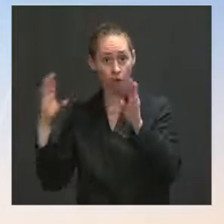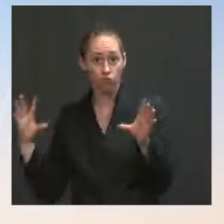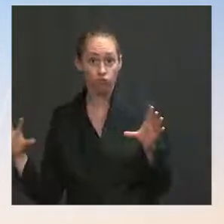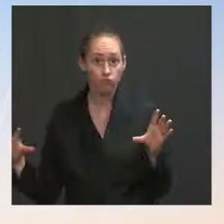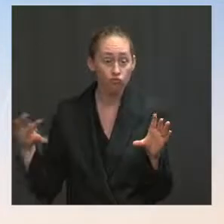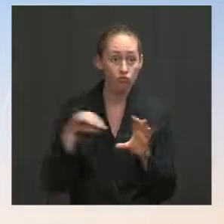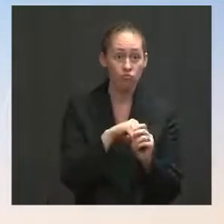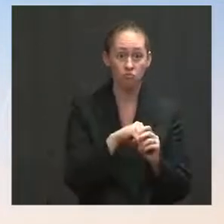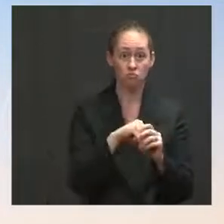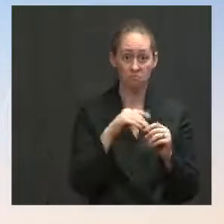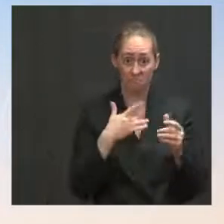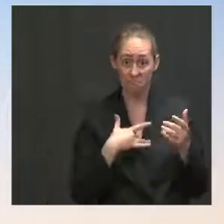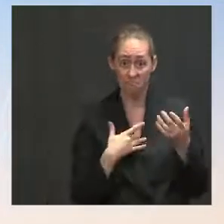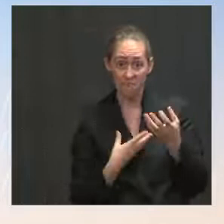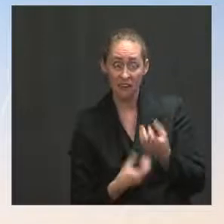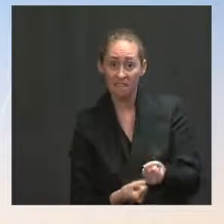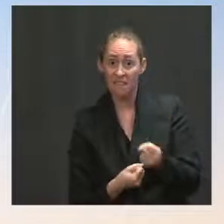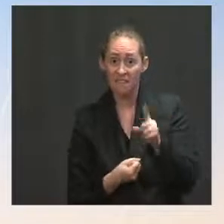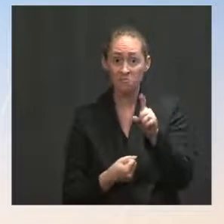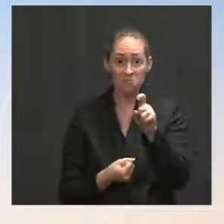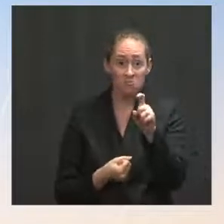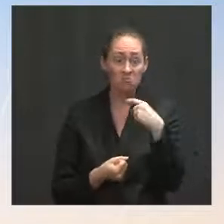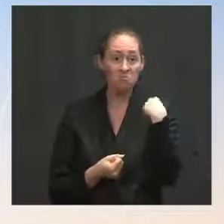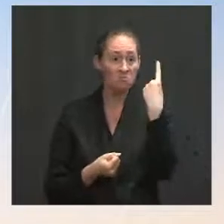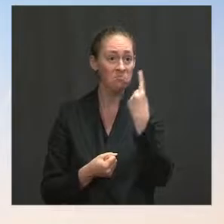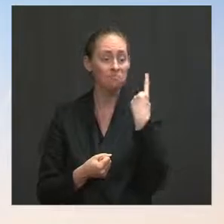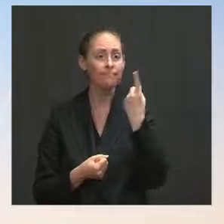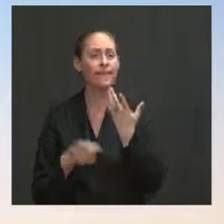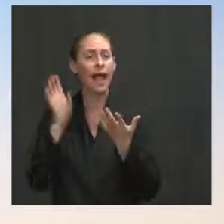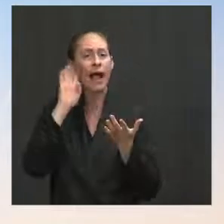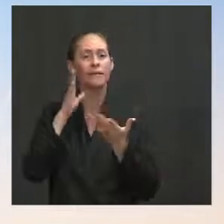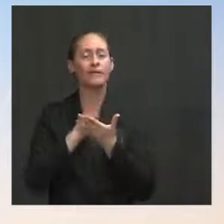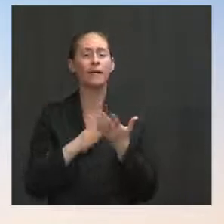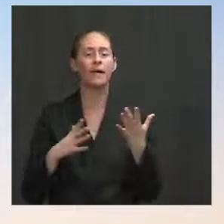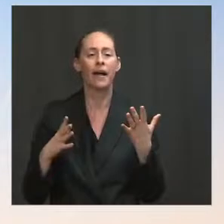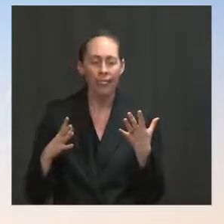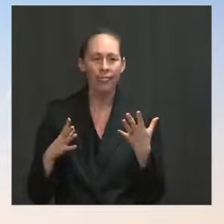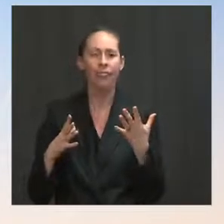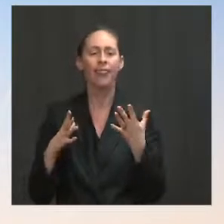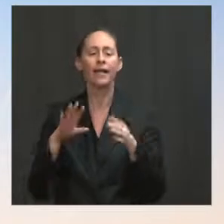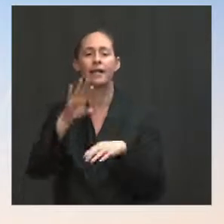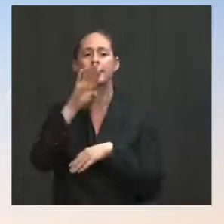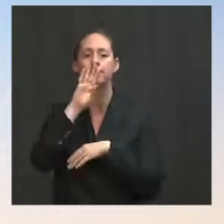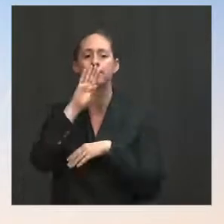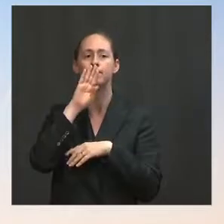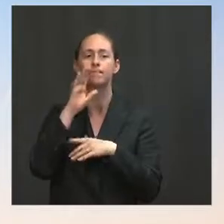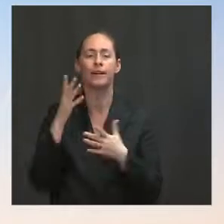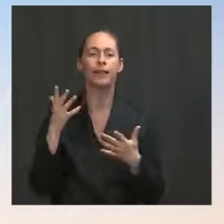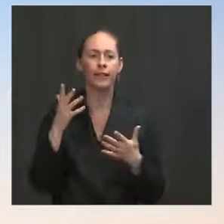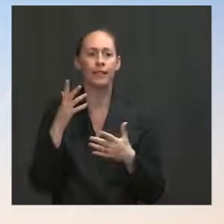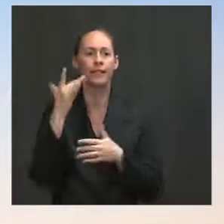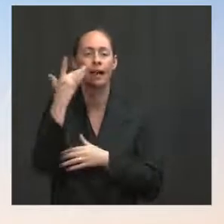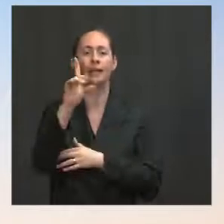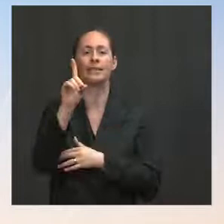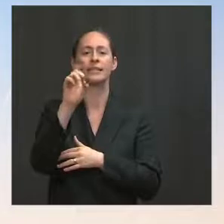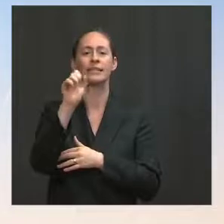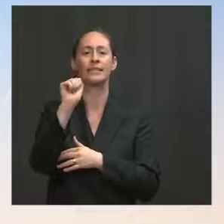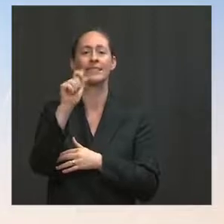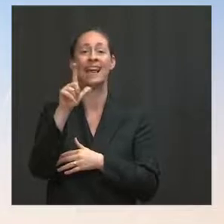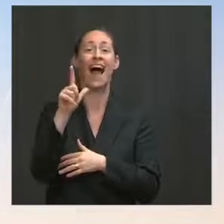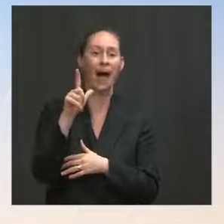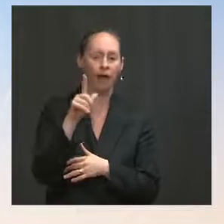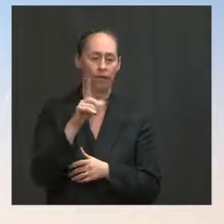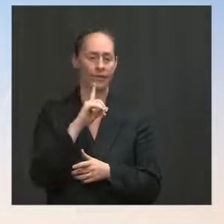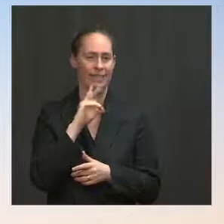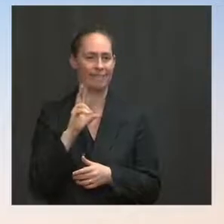were some missteps after the deal was announced that threw it into a bit of peril? How confident are you that this